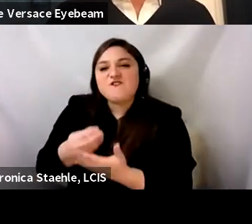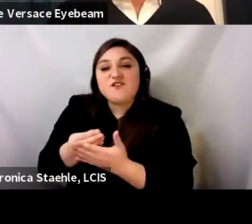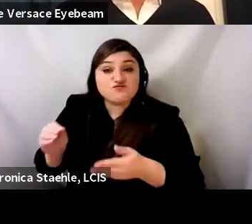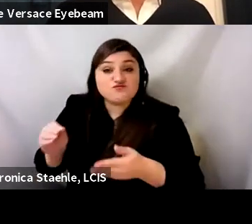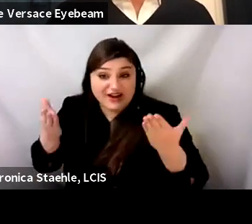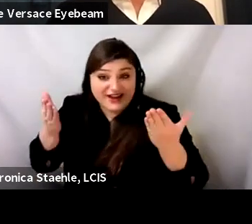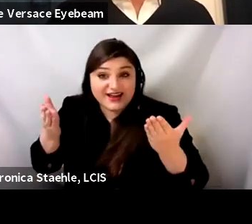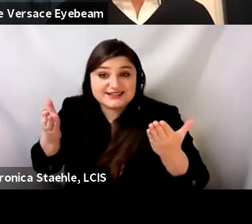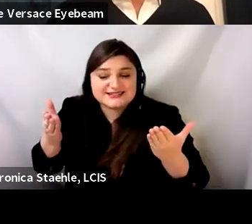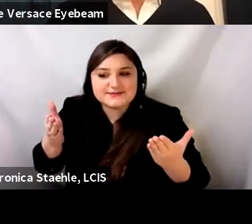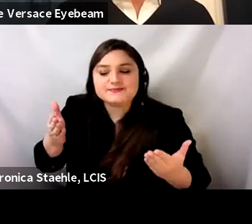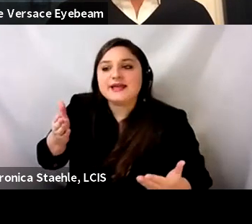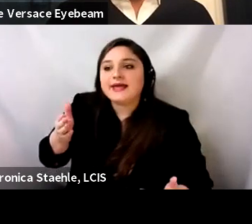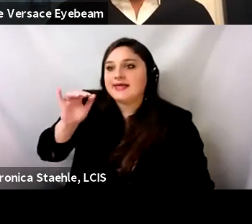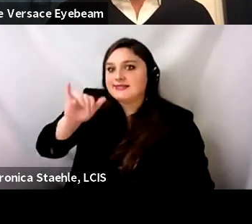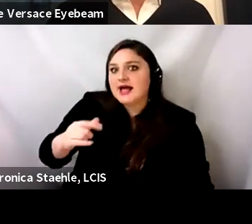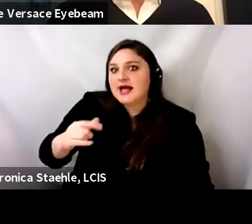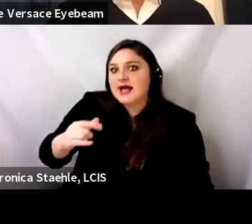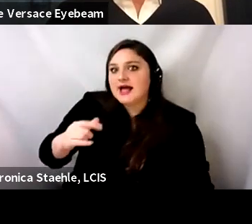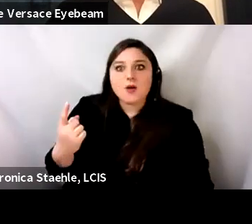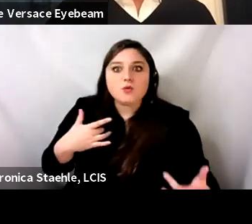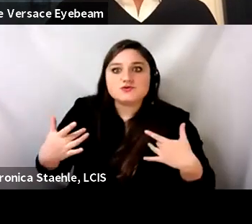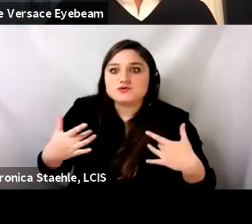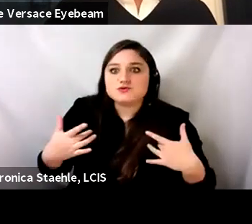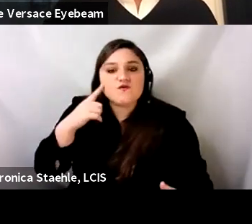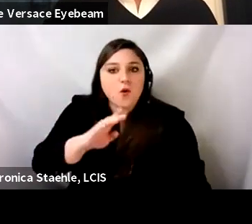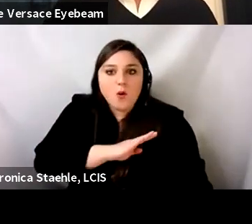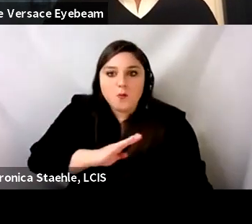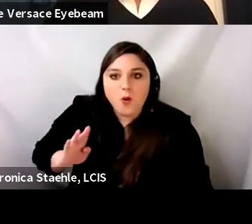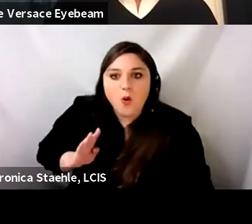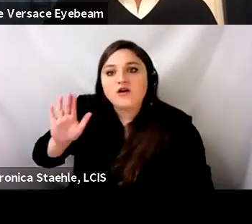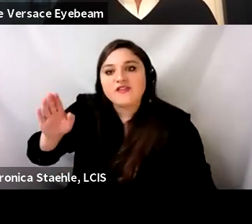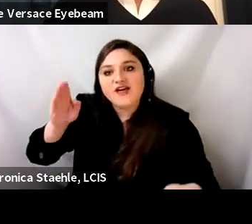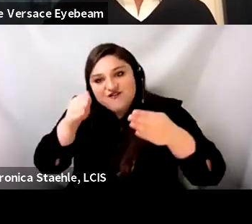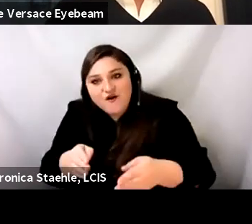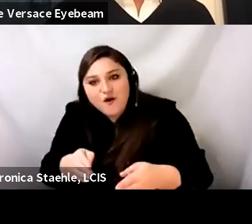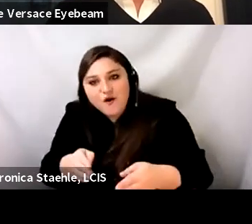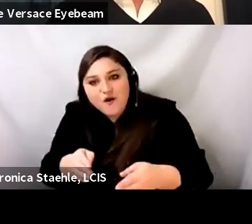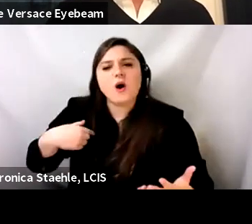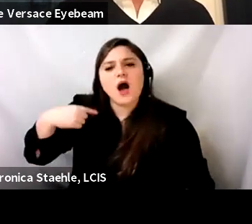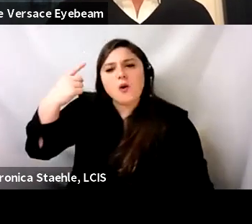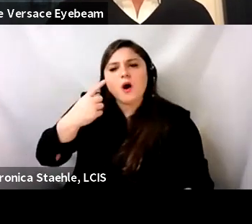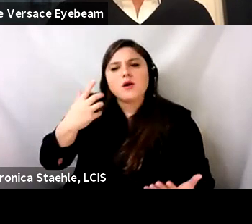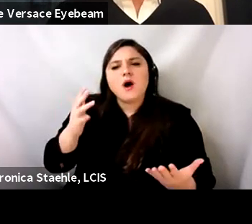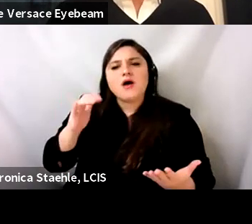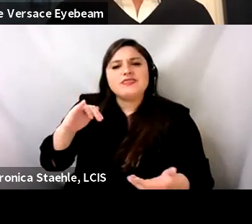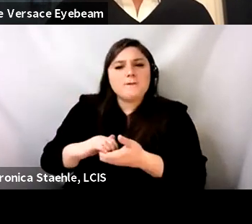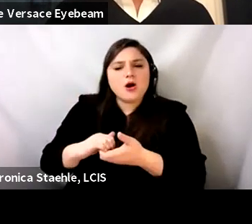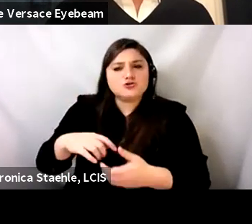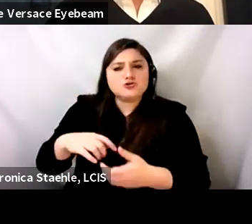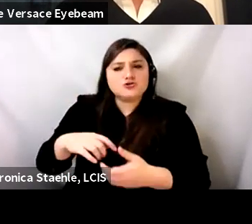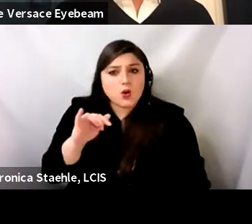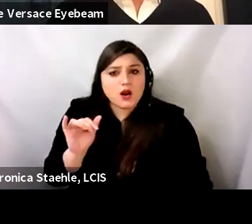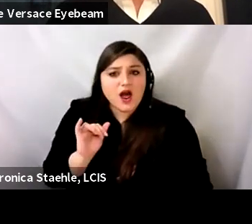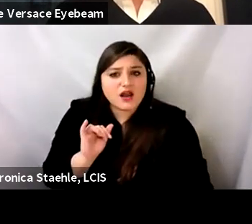always an issue of board focus, or should be, and what does that partnership look like? But I'm interested in how